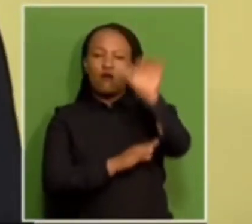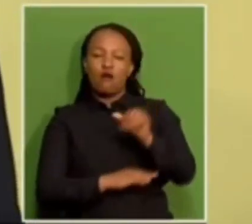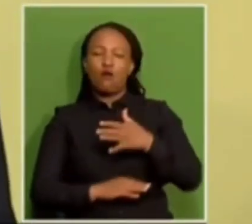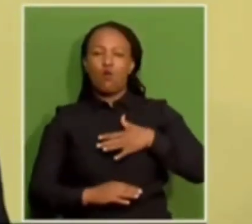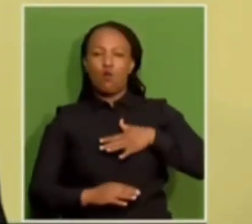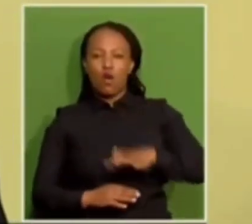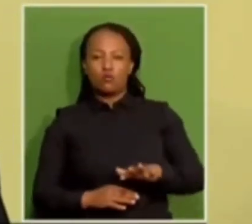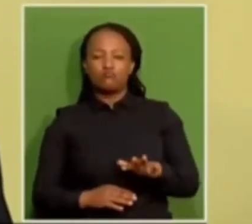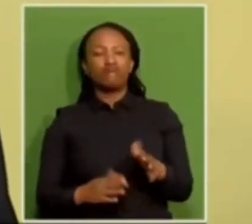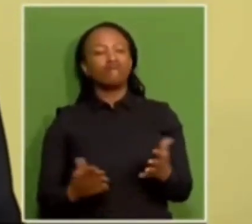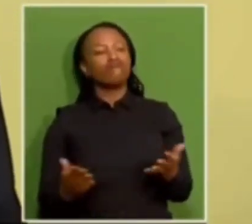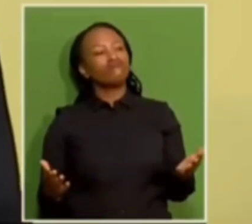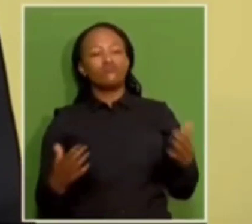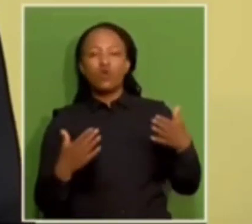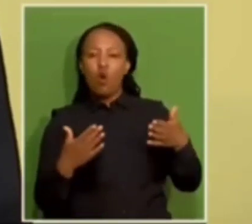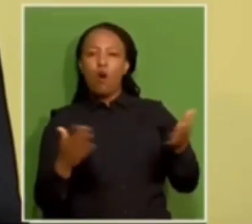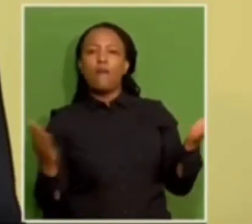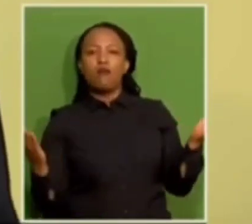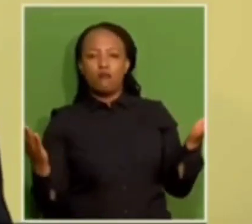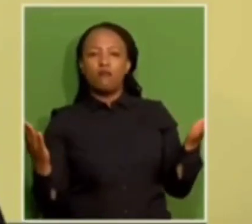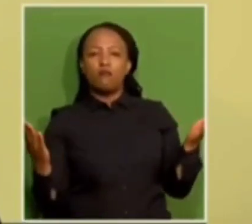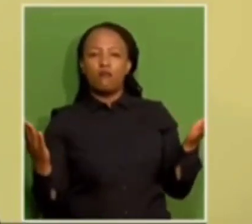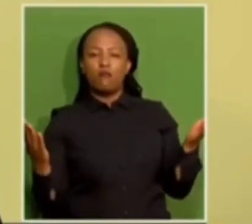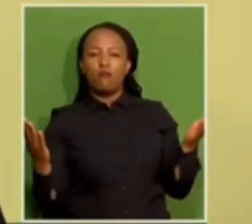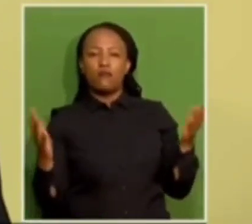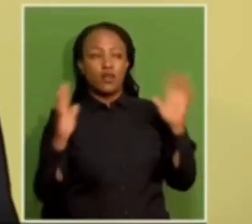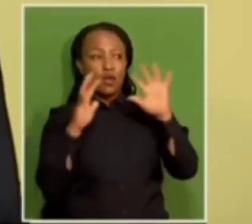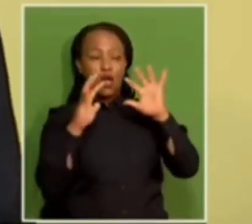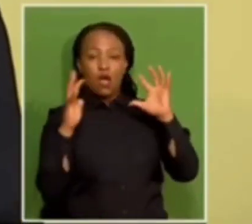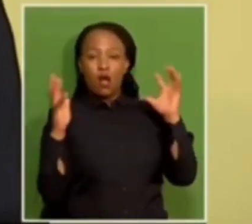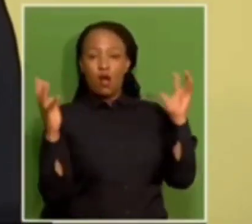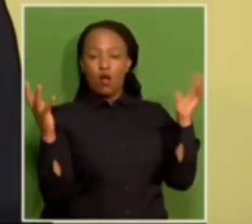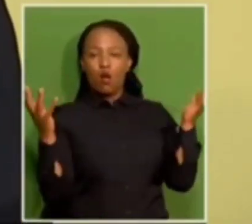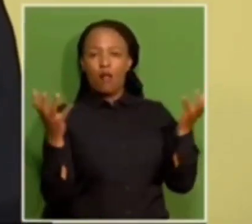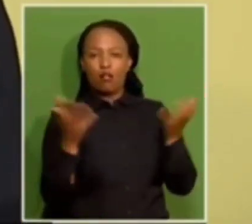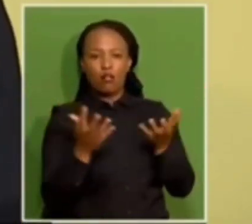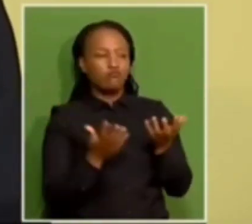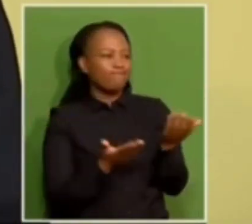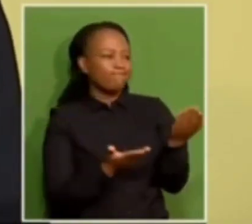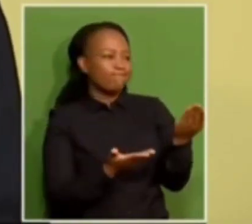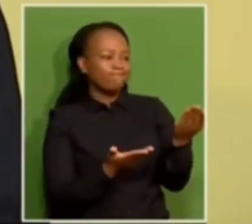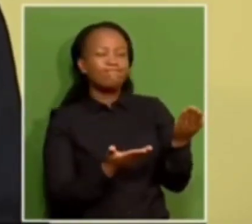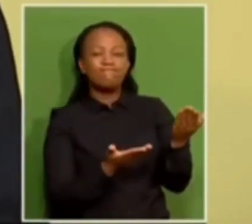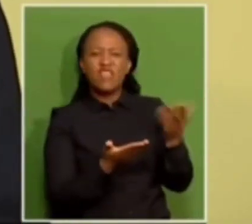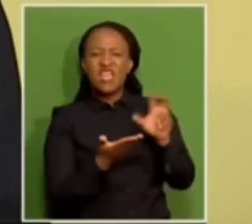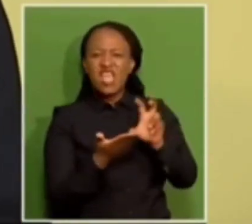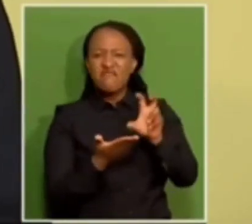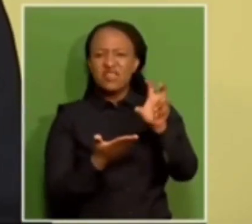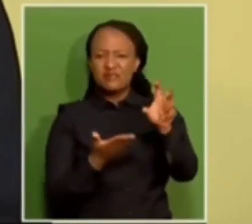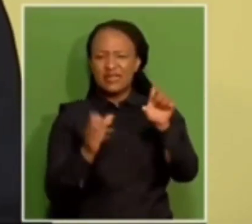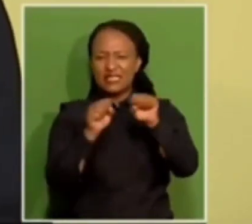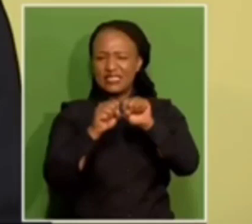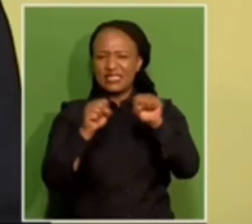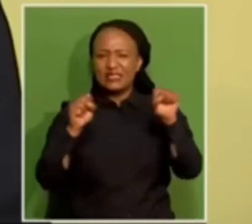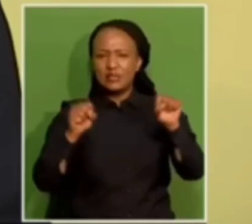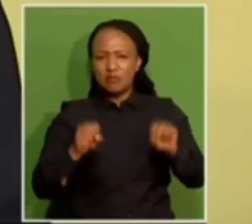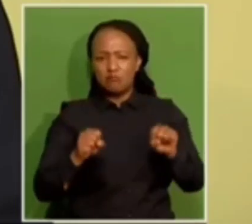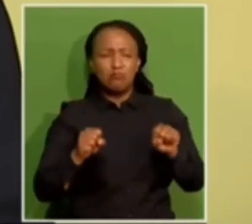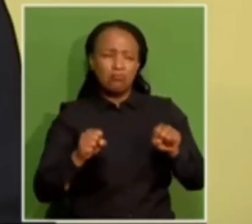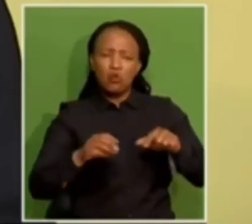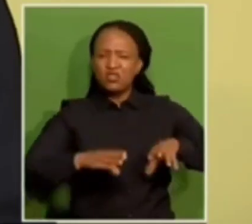to advocate for an open and rules-based Global governance trade financial and investment